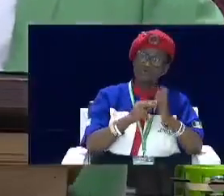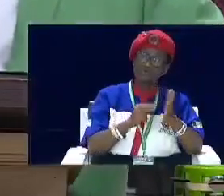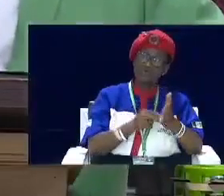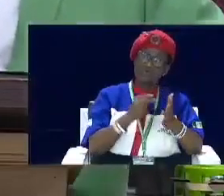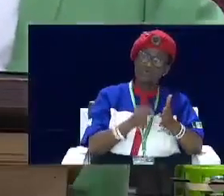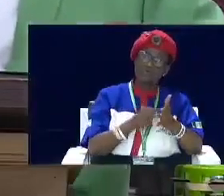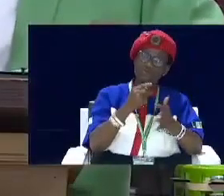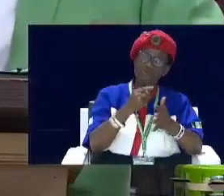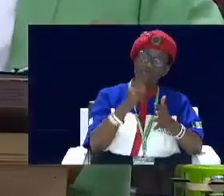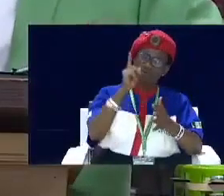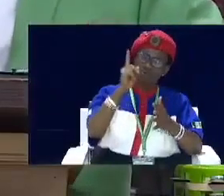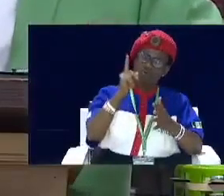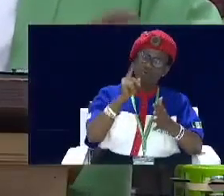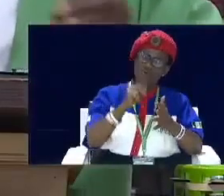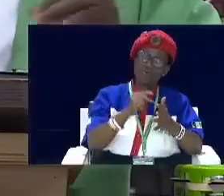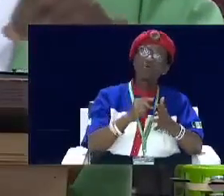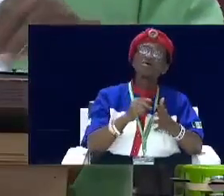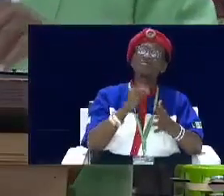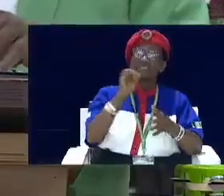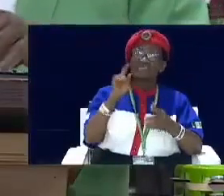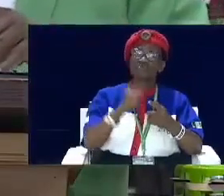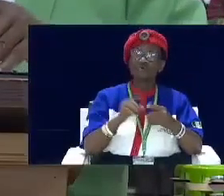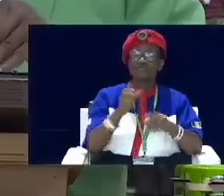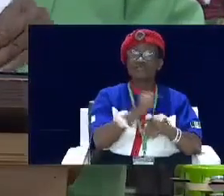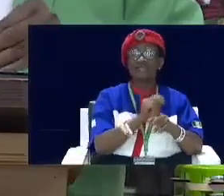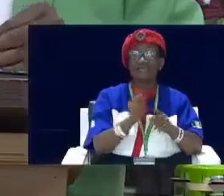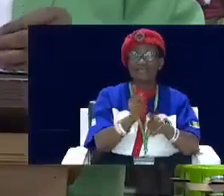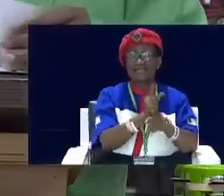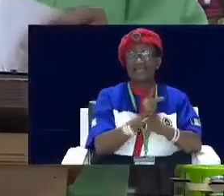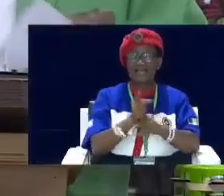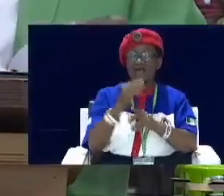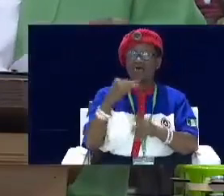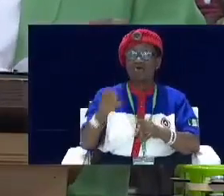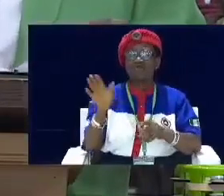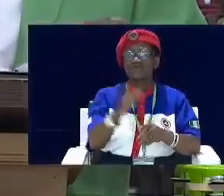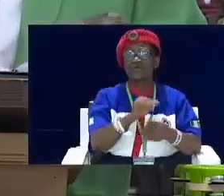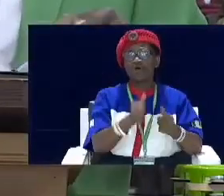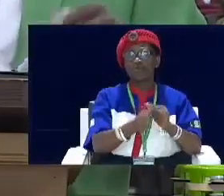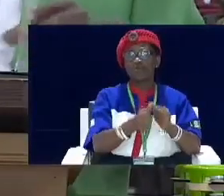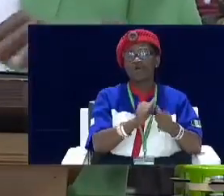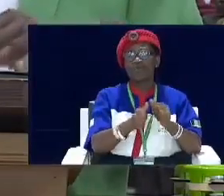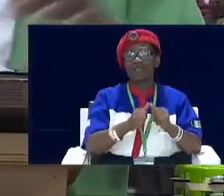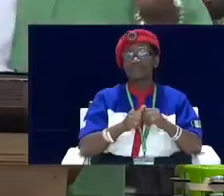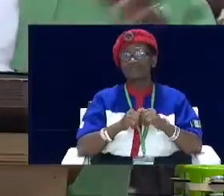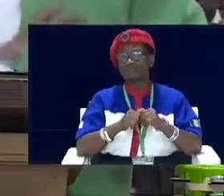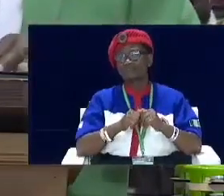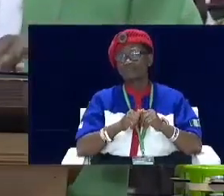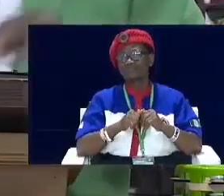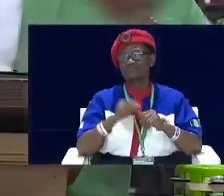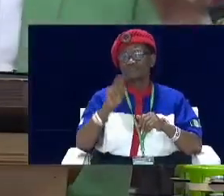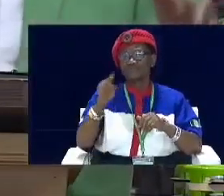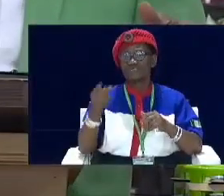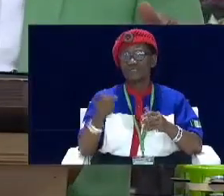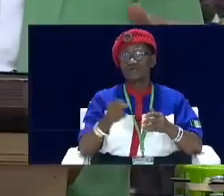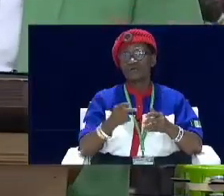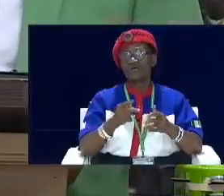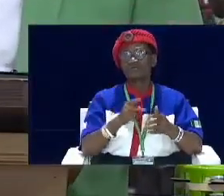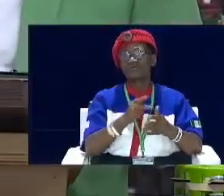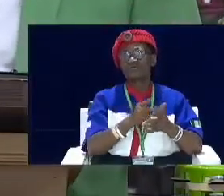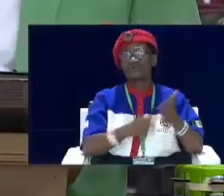to take care of your problem. Ìlọ́po àkọ́kọ́ òní pé láti tán gbogbo ìṣòro ti ẹ. The second portion is to make